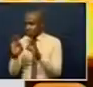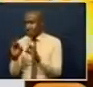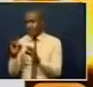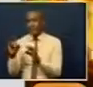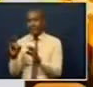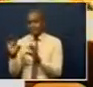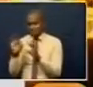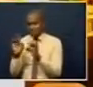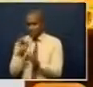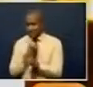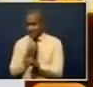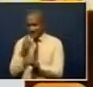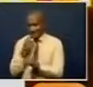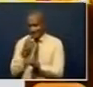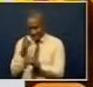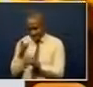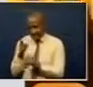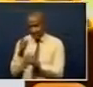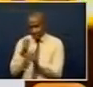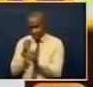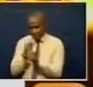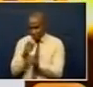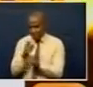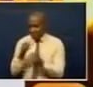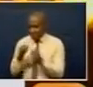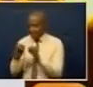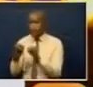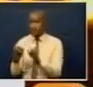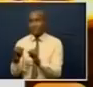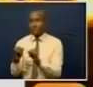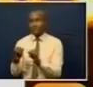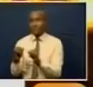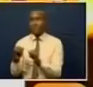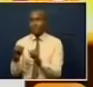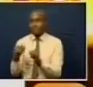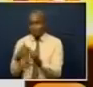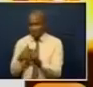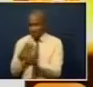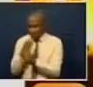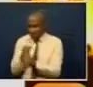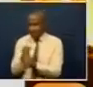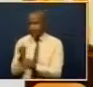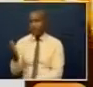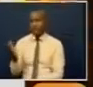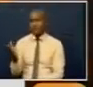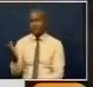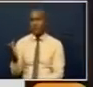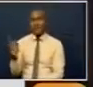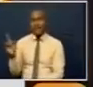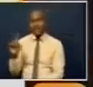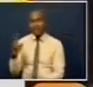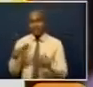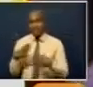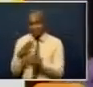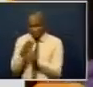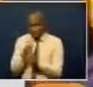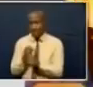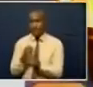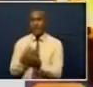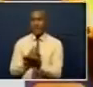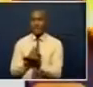eyes and say, "This is what we're doing. We're implementing it." Absolutely. We have confidence in him. A lot of Nairobians have confidence in him. He got close to 1 million